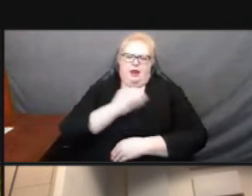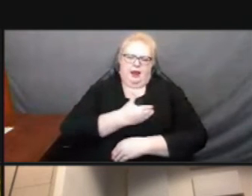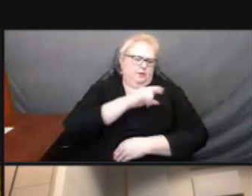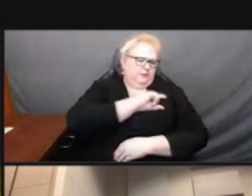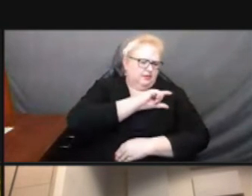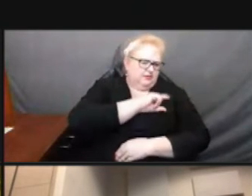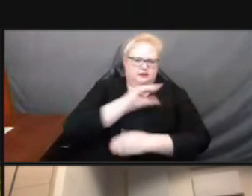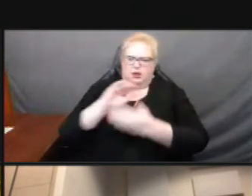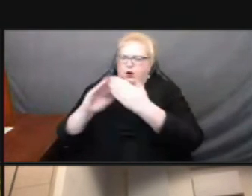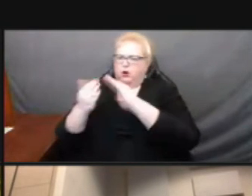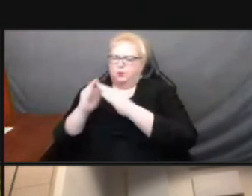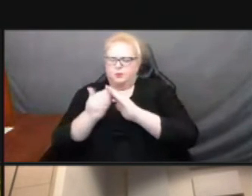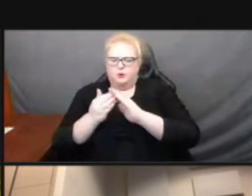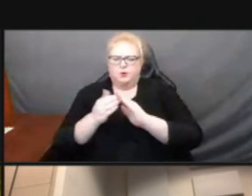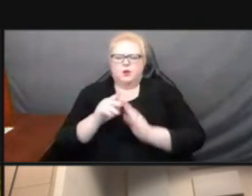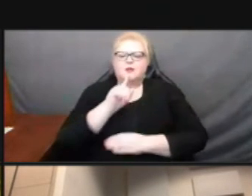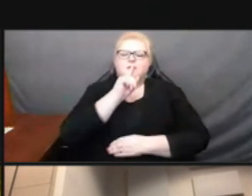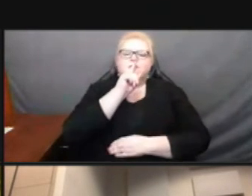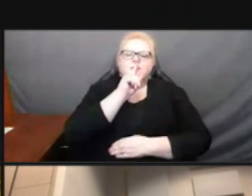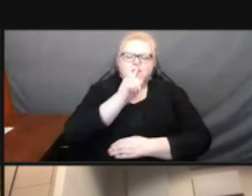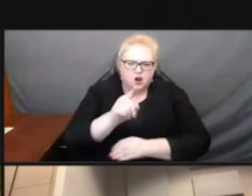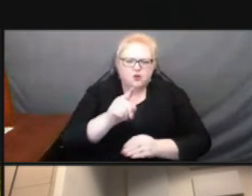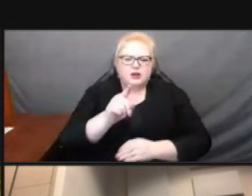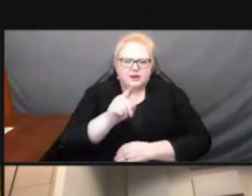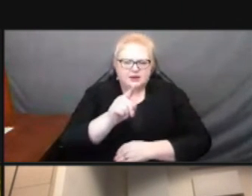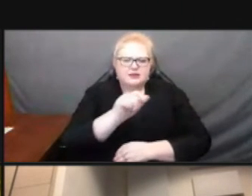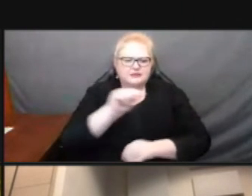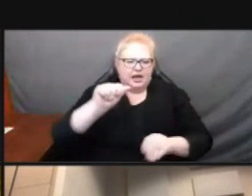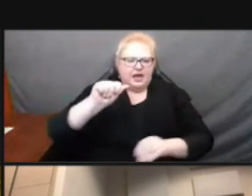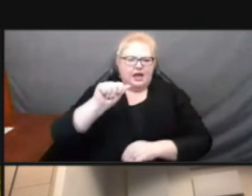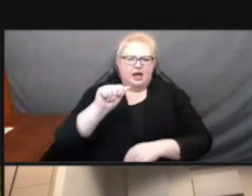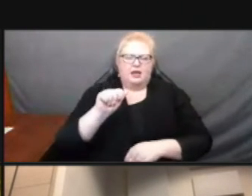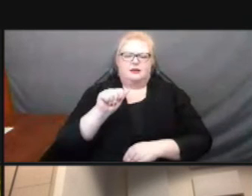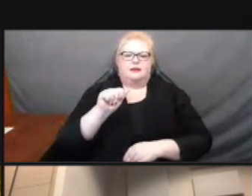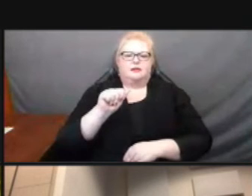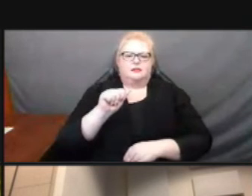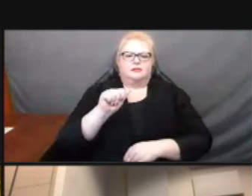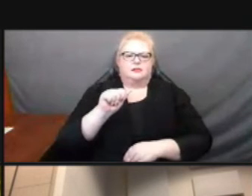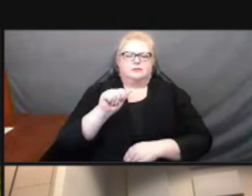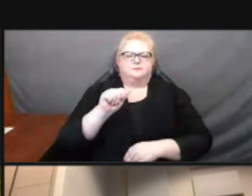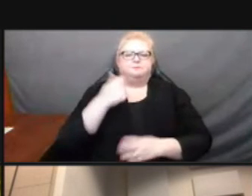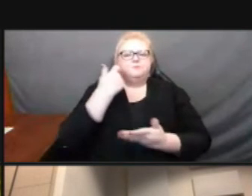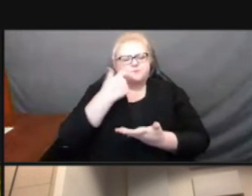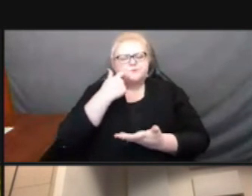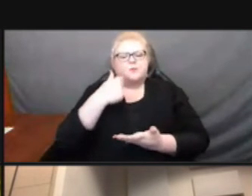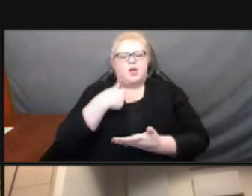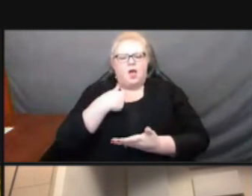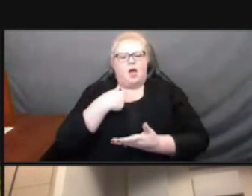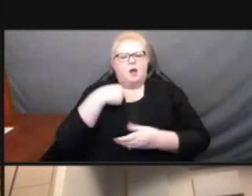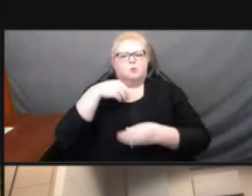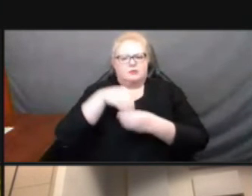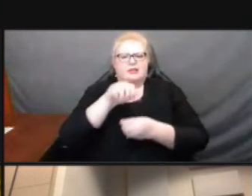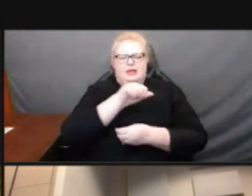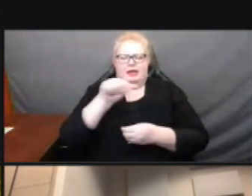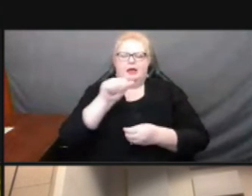reality. I was recently in a death situation, and the policeman